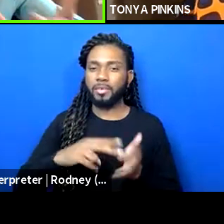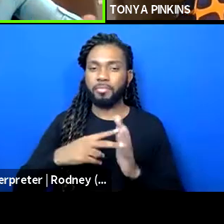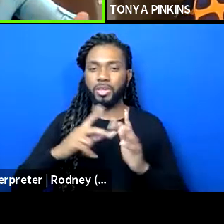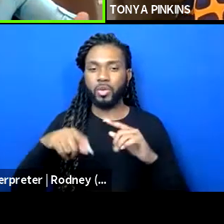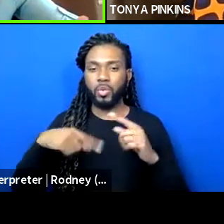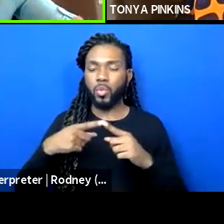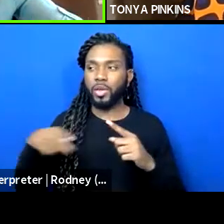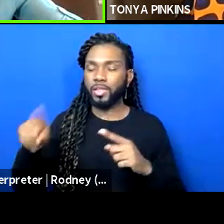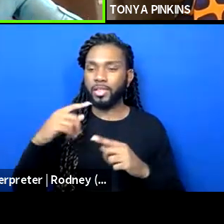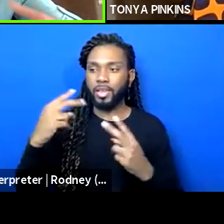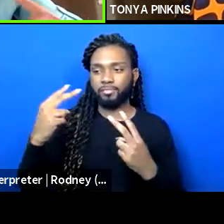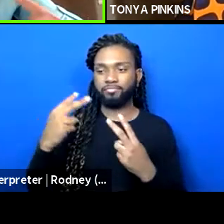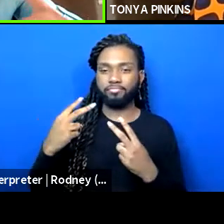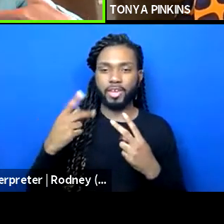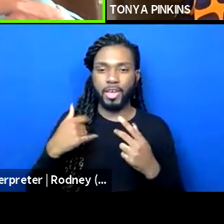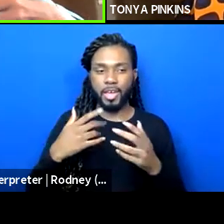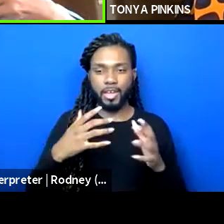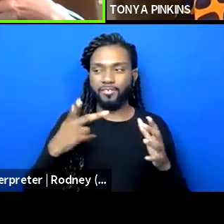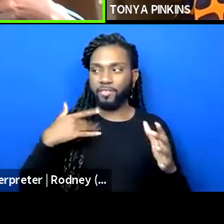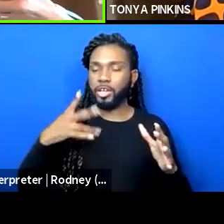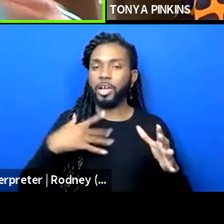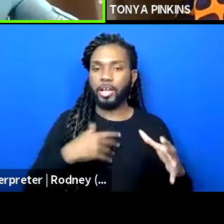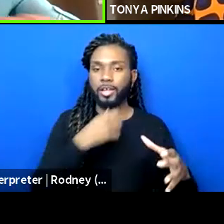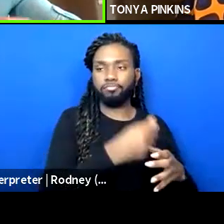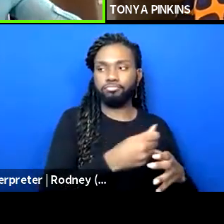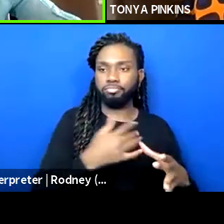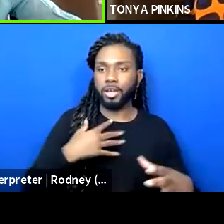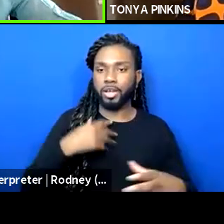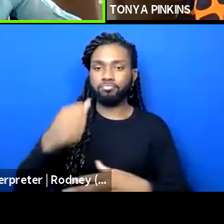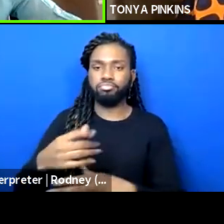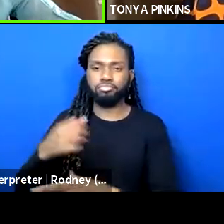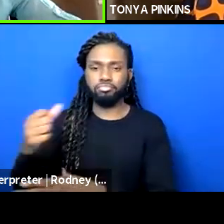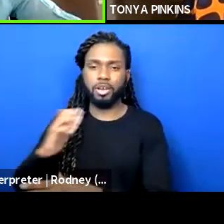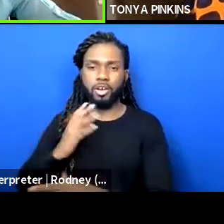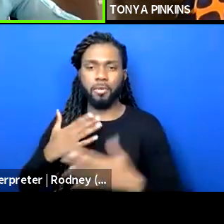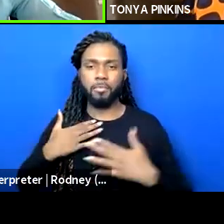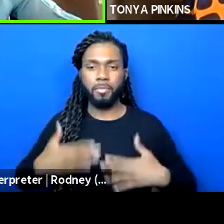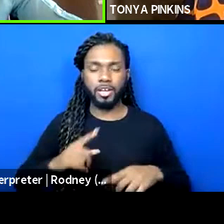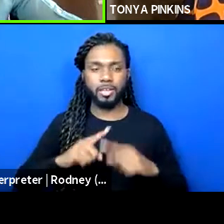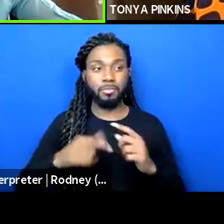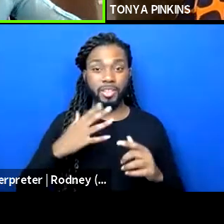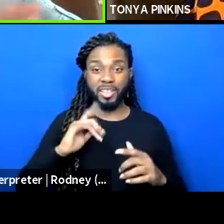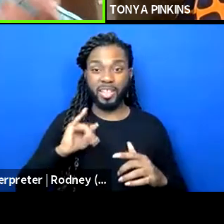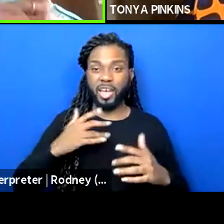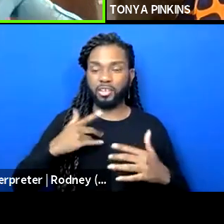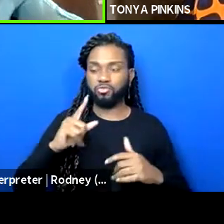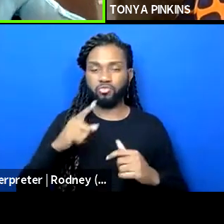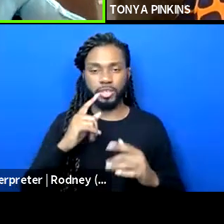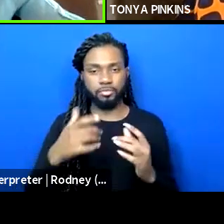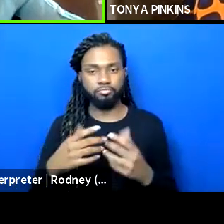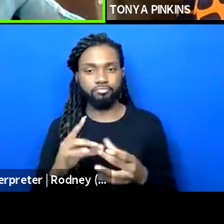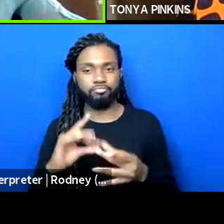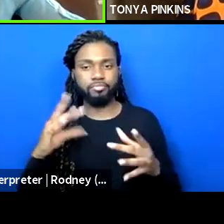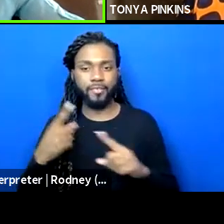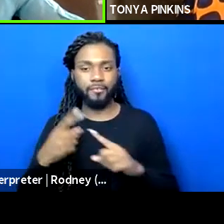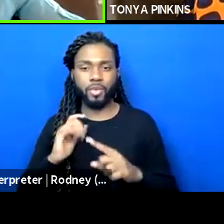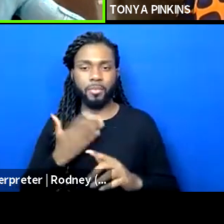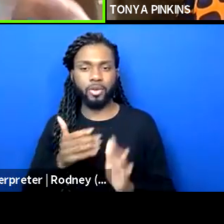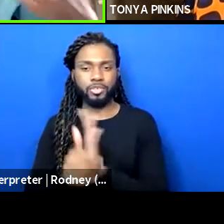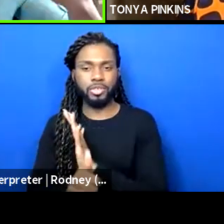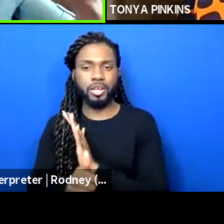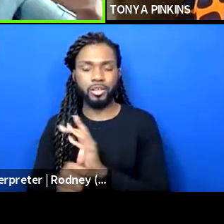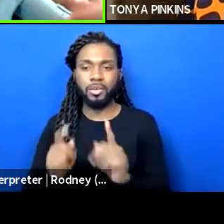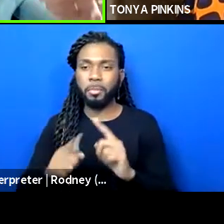are compartmentalized and we're completely disassociated from our talent? And for me, I just was like, look,